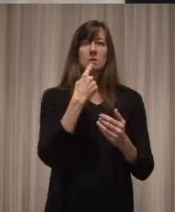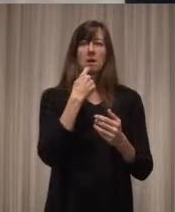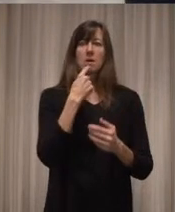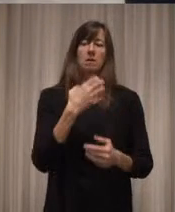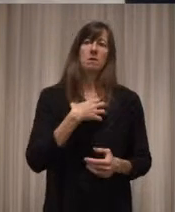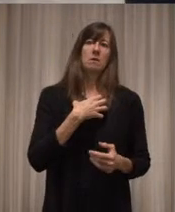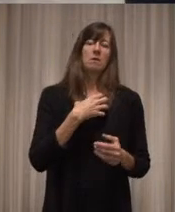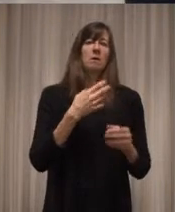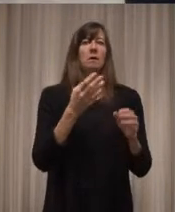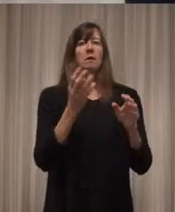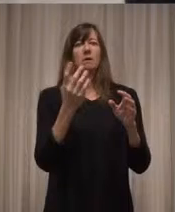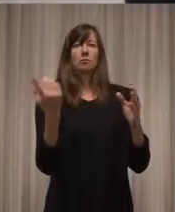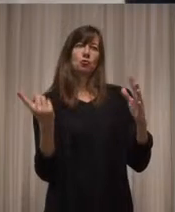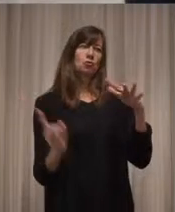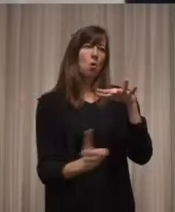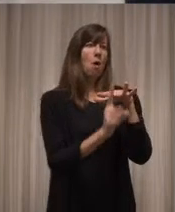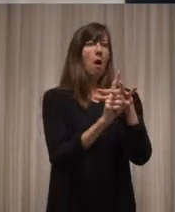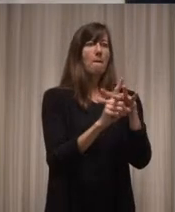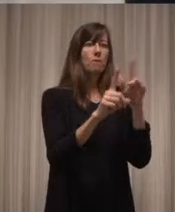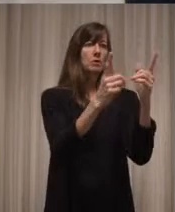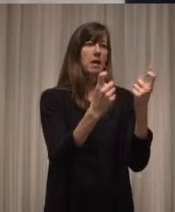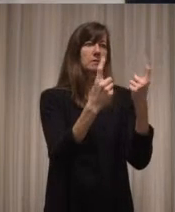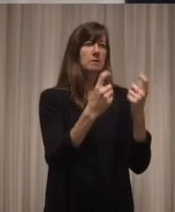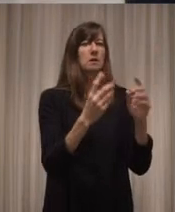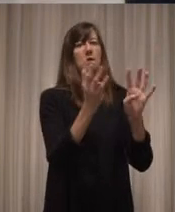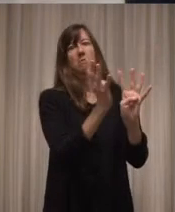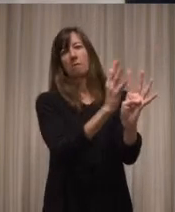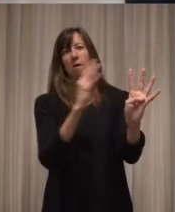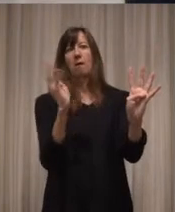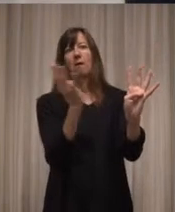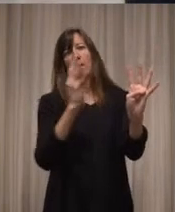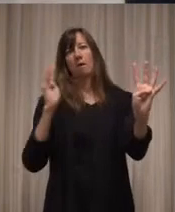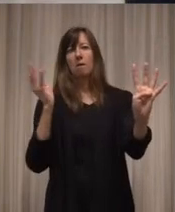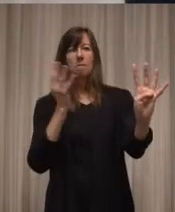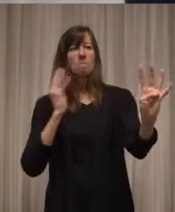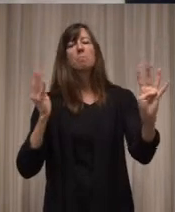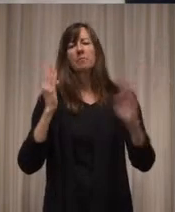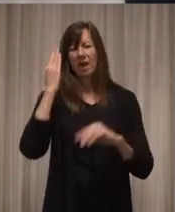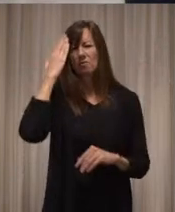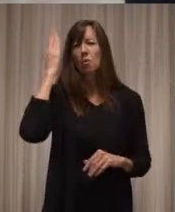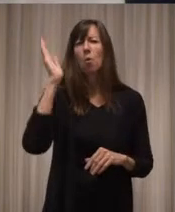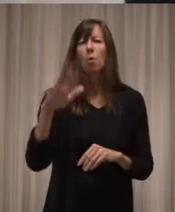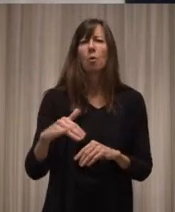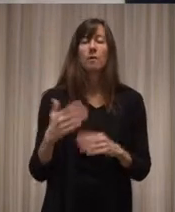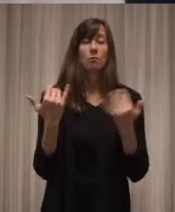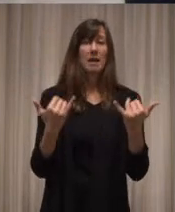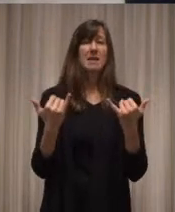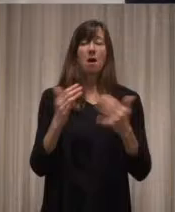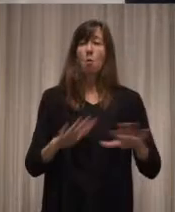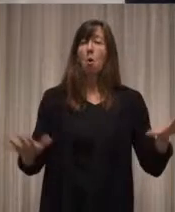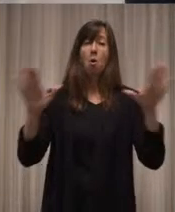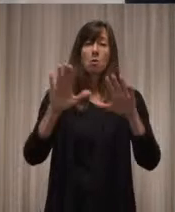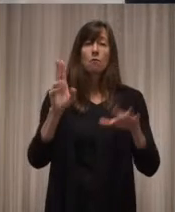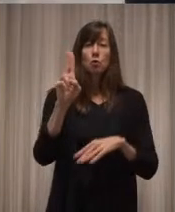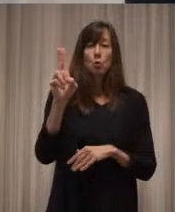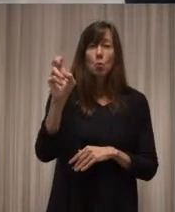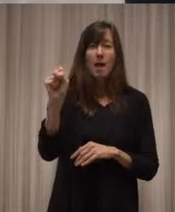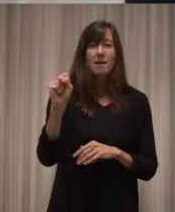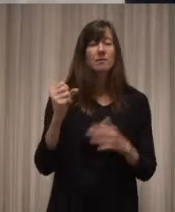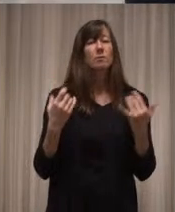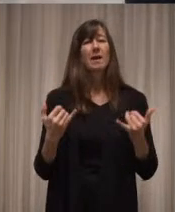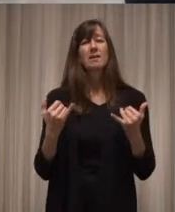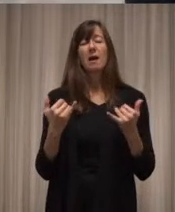every community across the country, where we, due to the widespread number of COVID